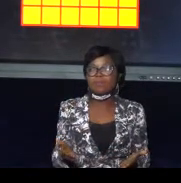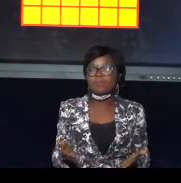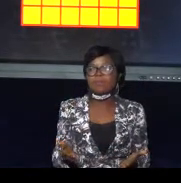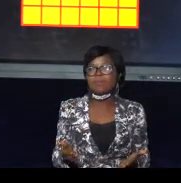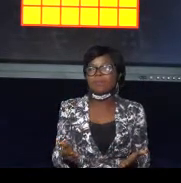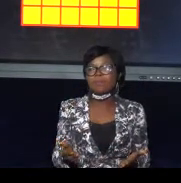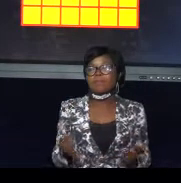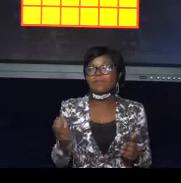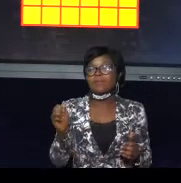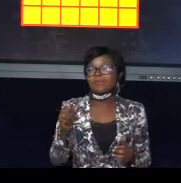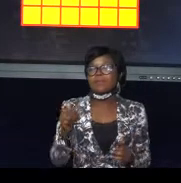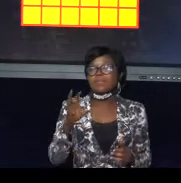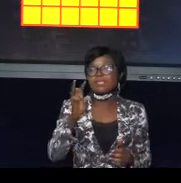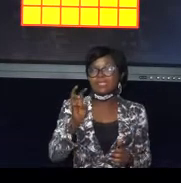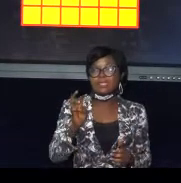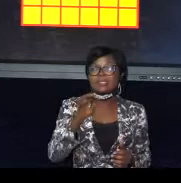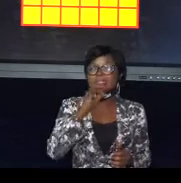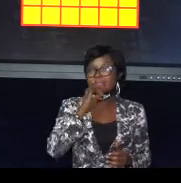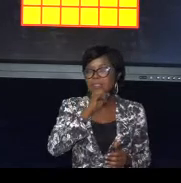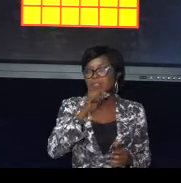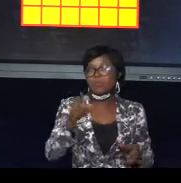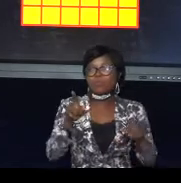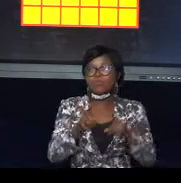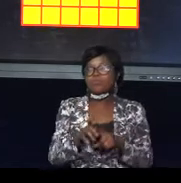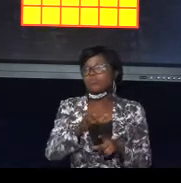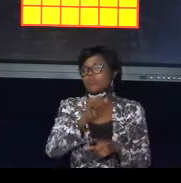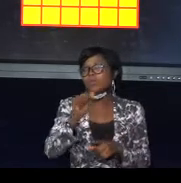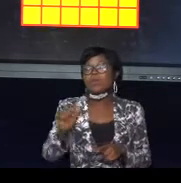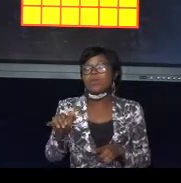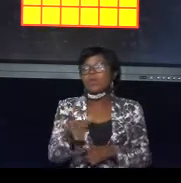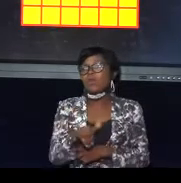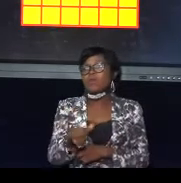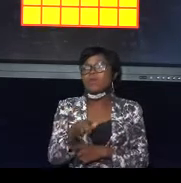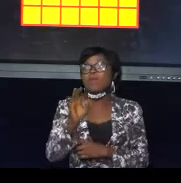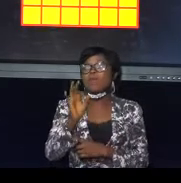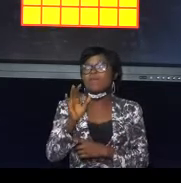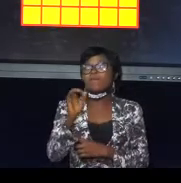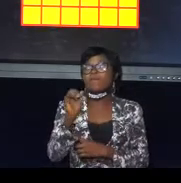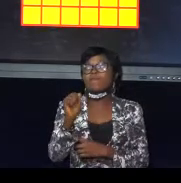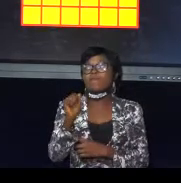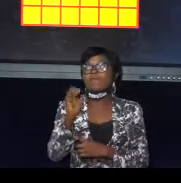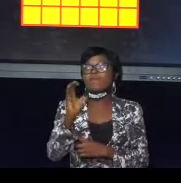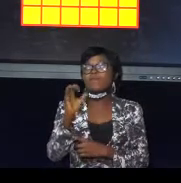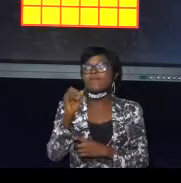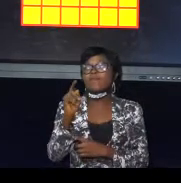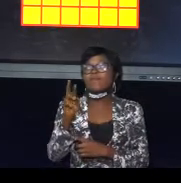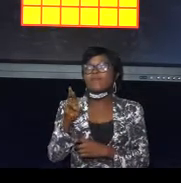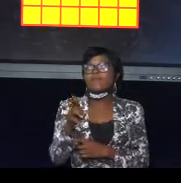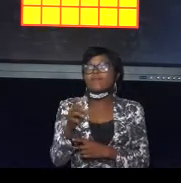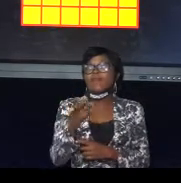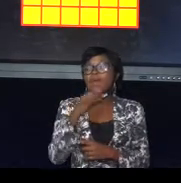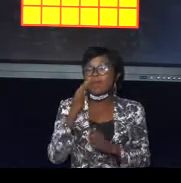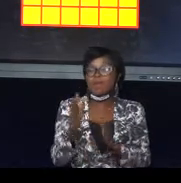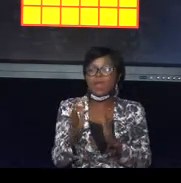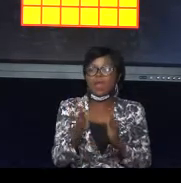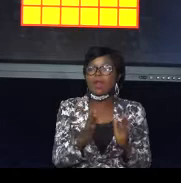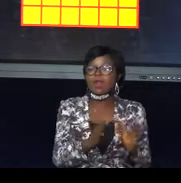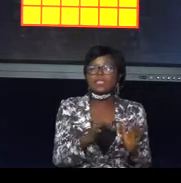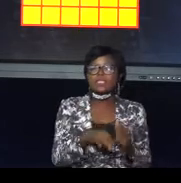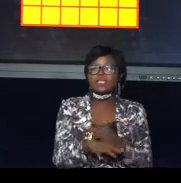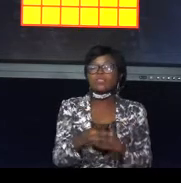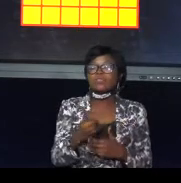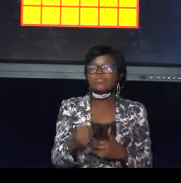Count quickly. Yeah, 6 is a common factor of 24 and 36 because now 24, I'm able to rearrange 24